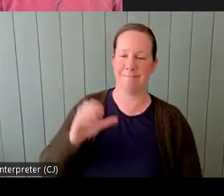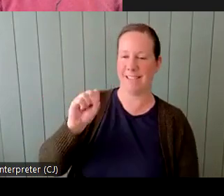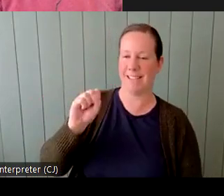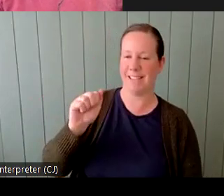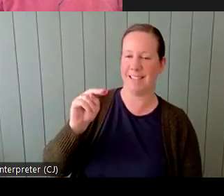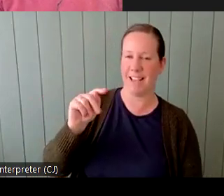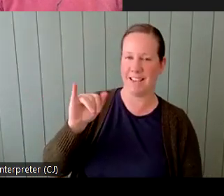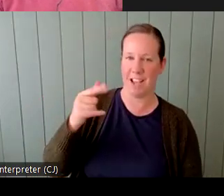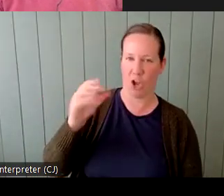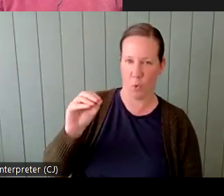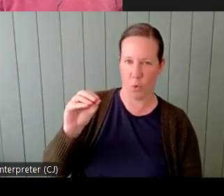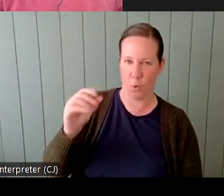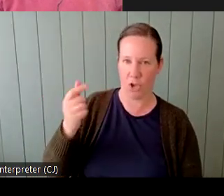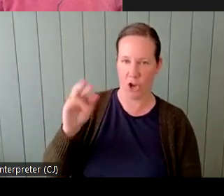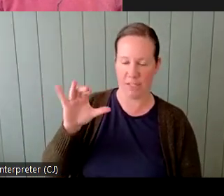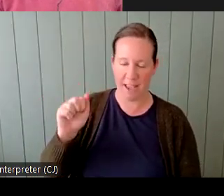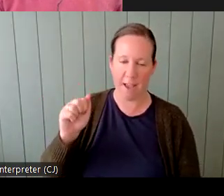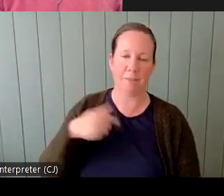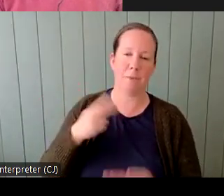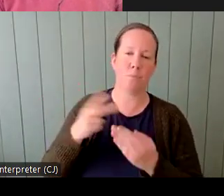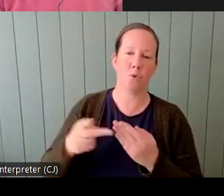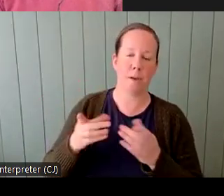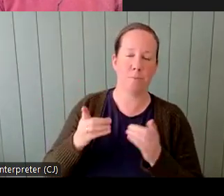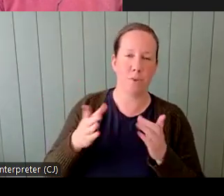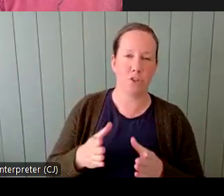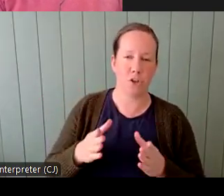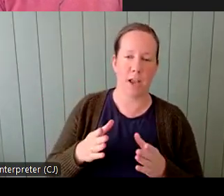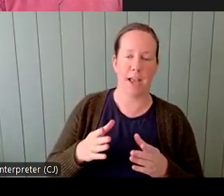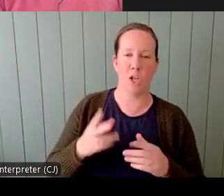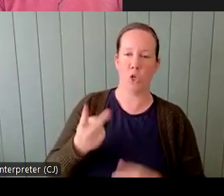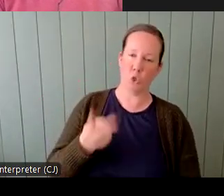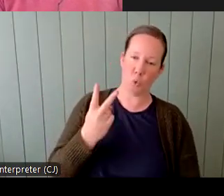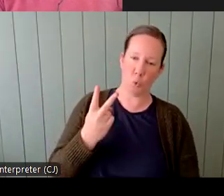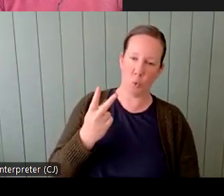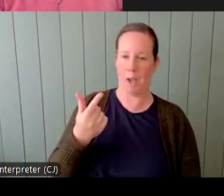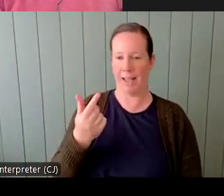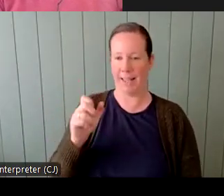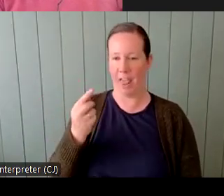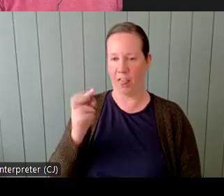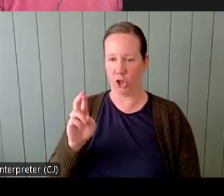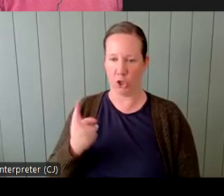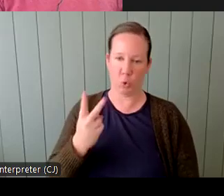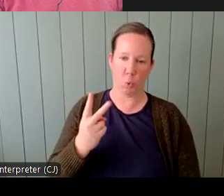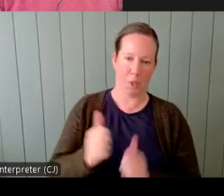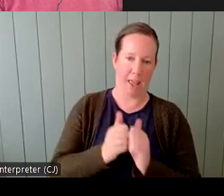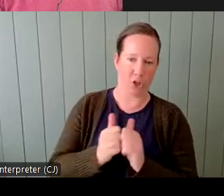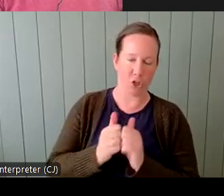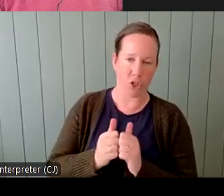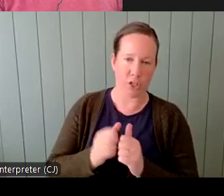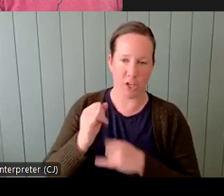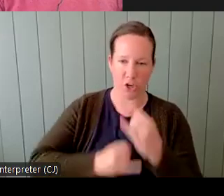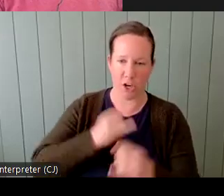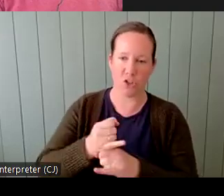I'm the program director at Together International. And we are the largest accelerator for disabled